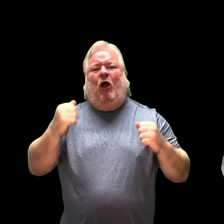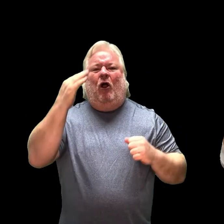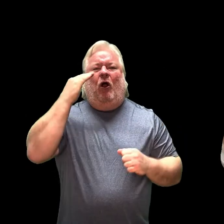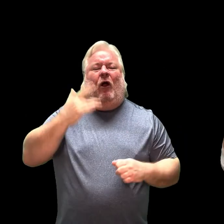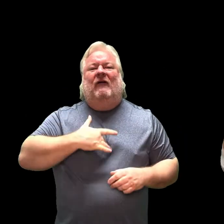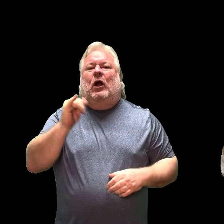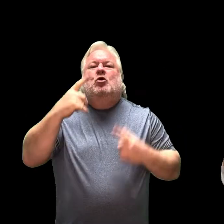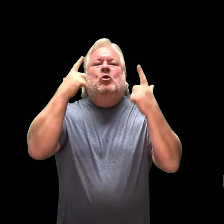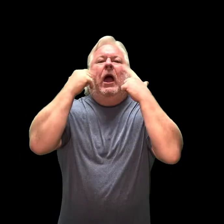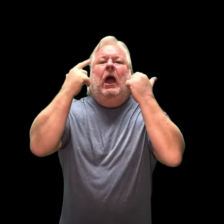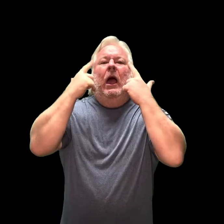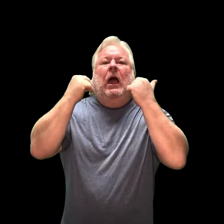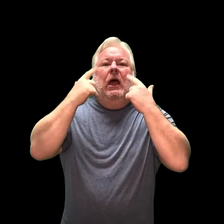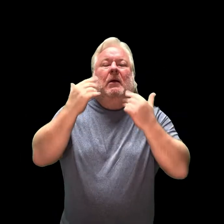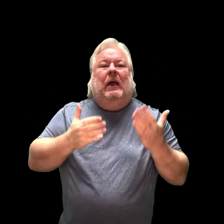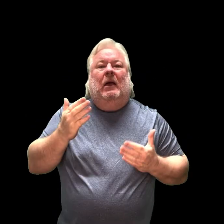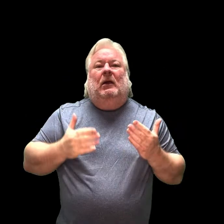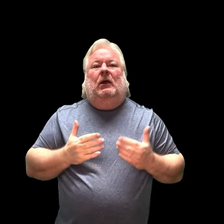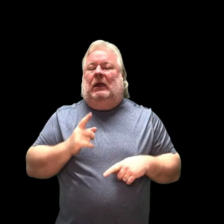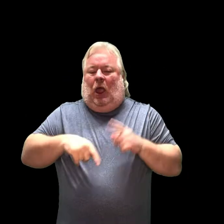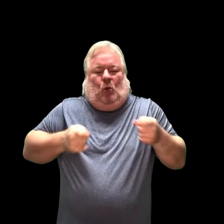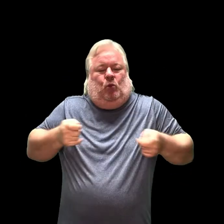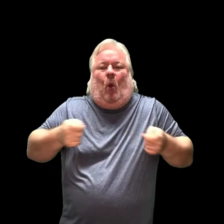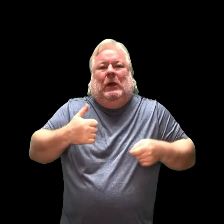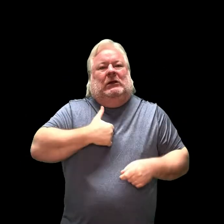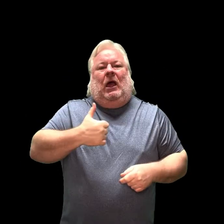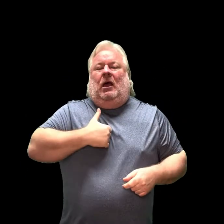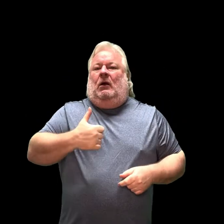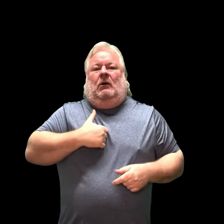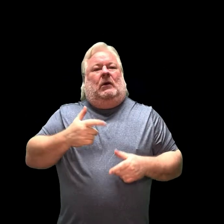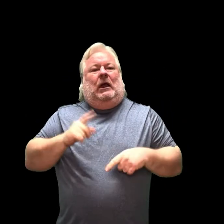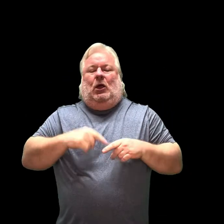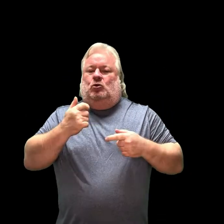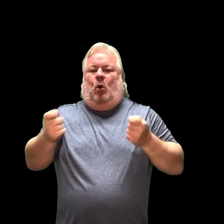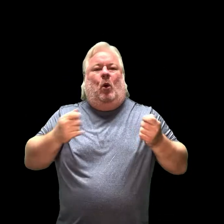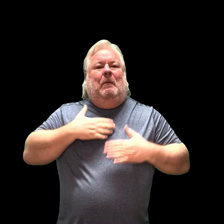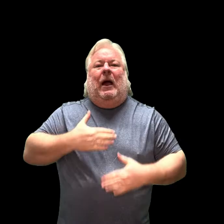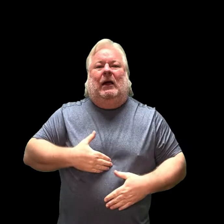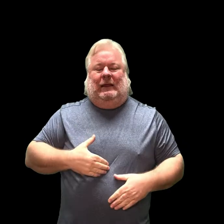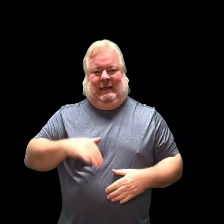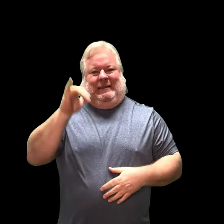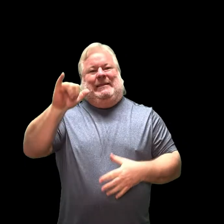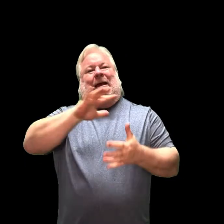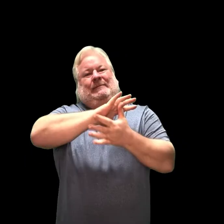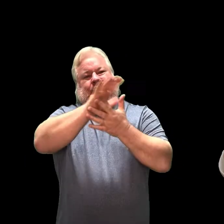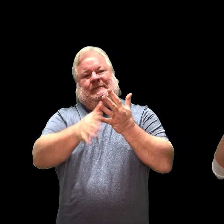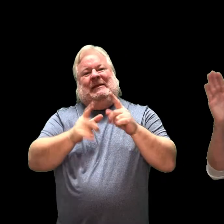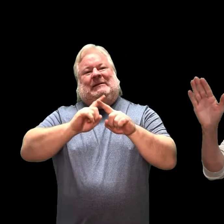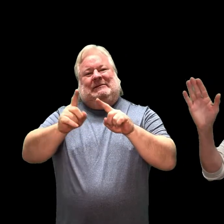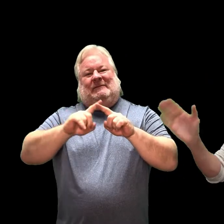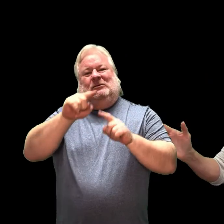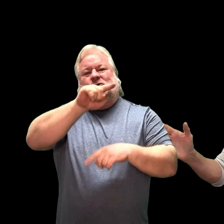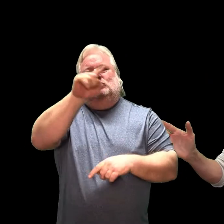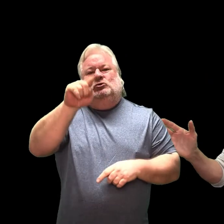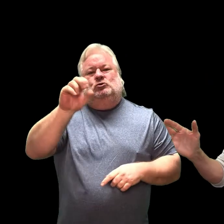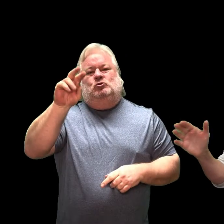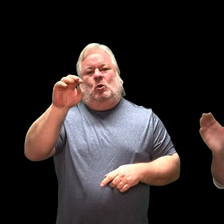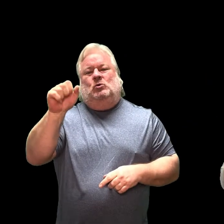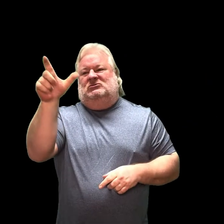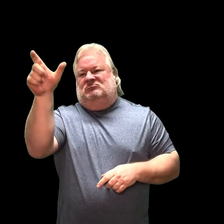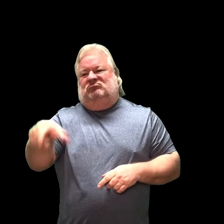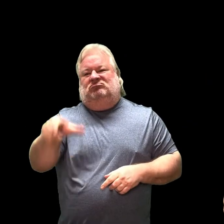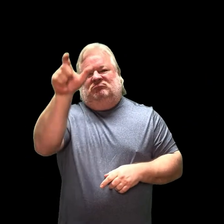that you just feel like crying and that you might not even be able to control yourself. And so those are the different